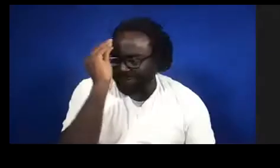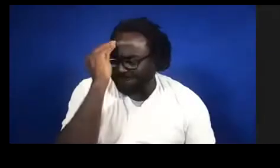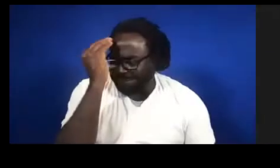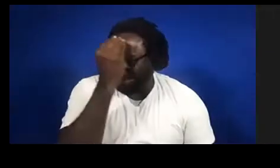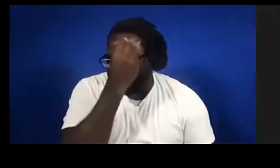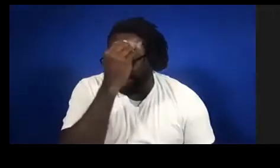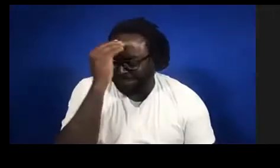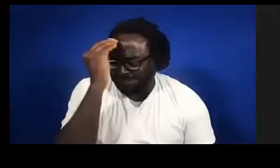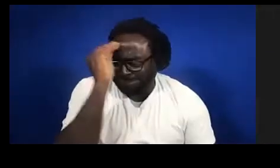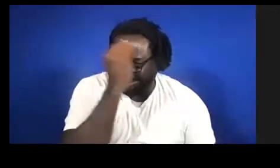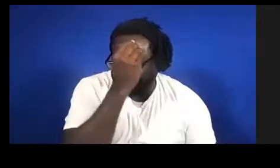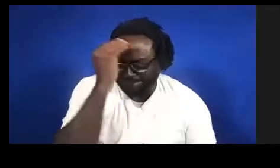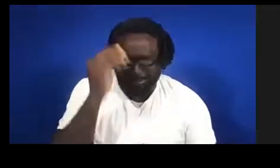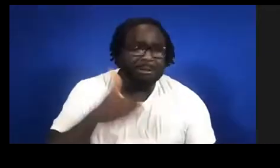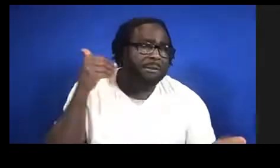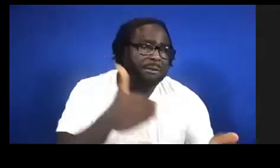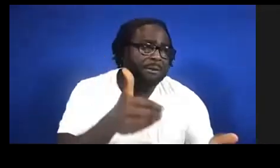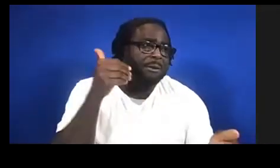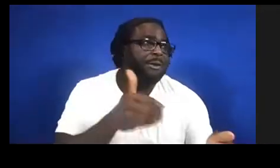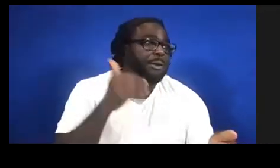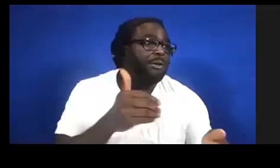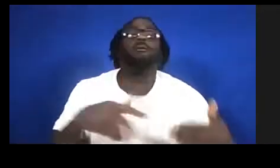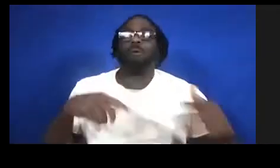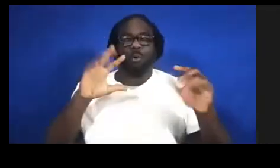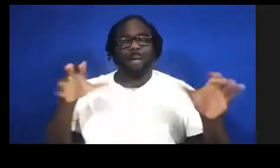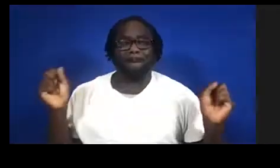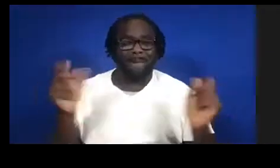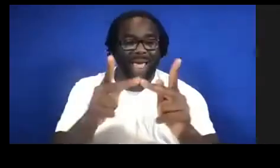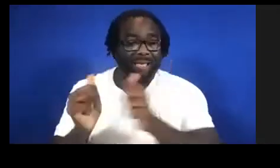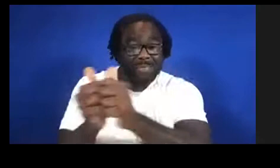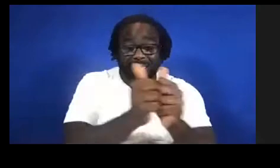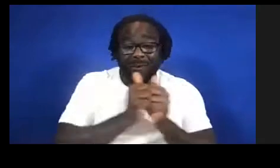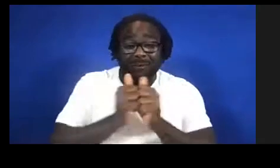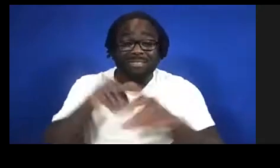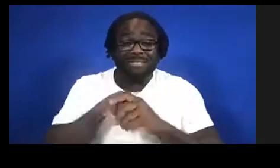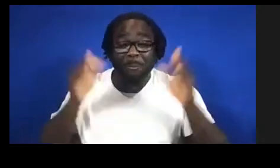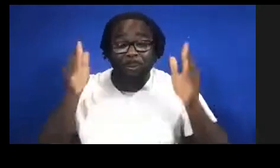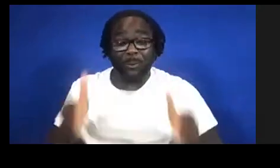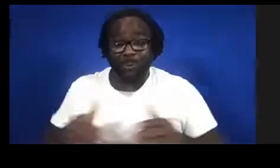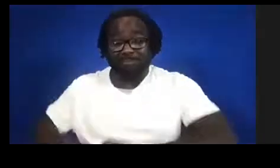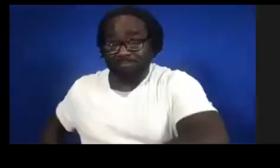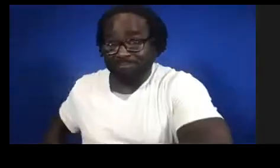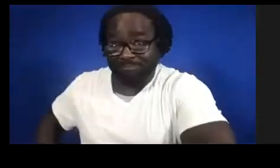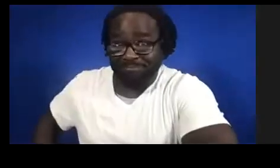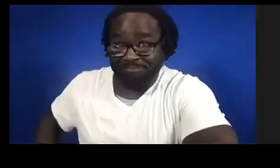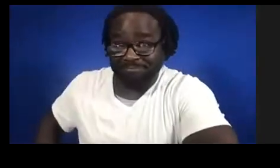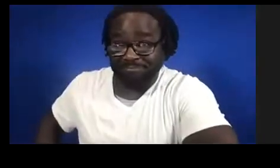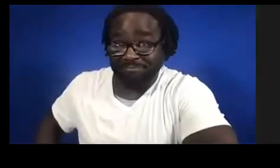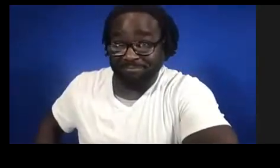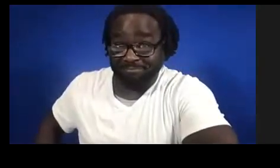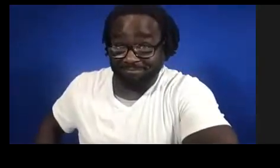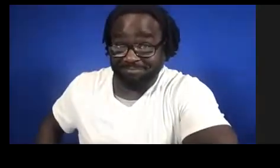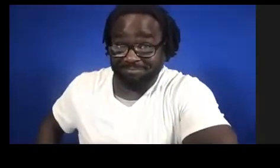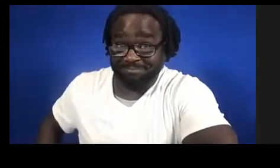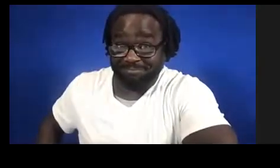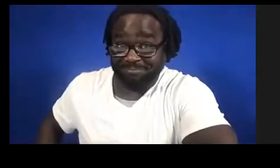stuff to be over with, trying to get it worked out, right? But before long, before we know it, we'll be back in